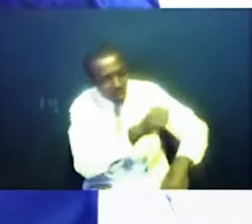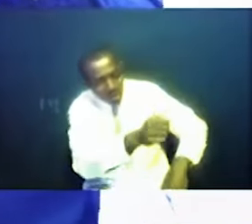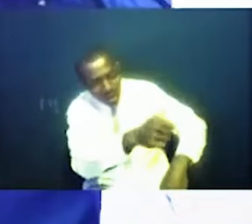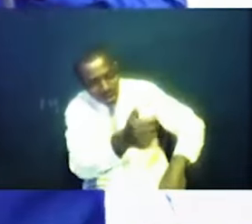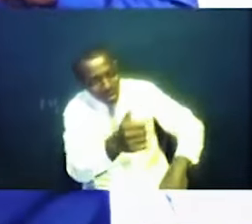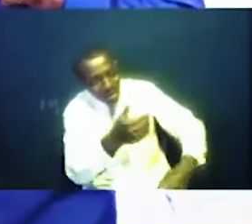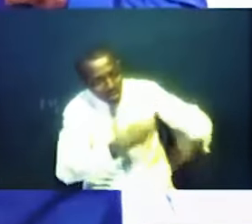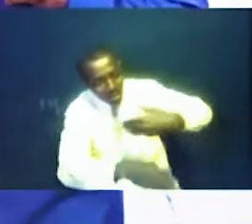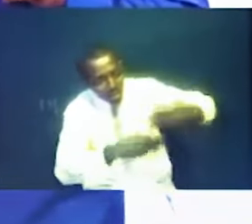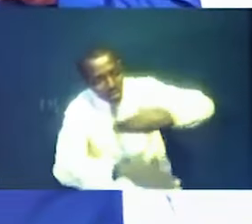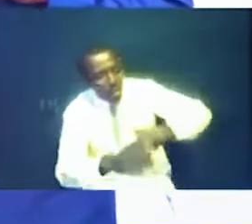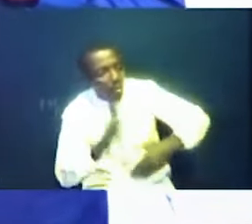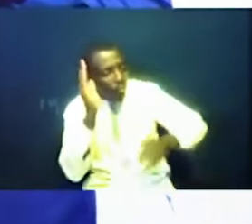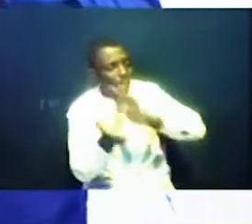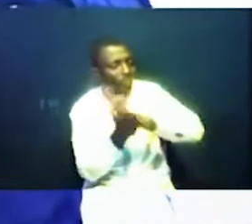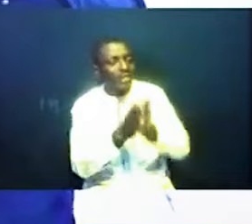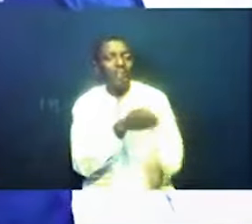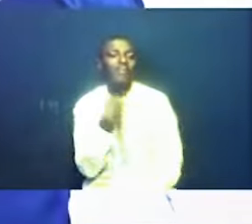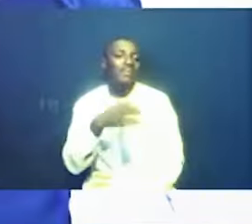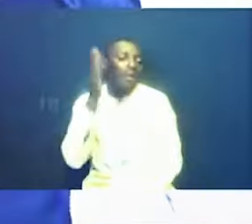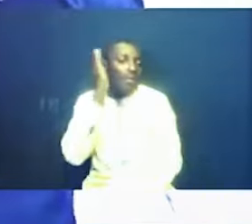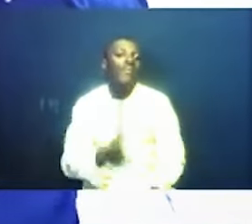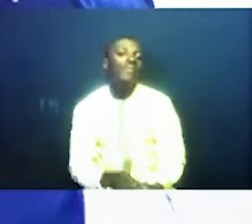From verse